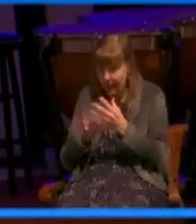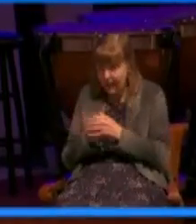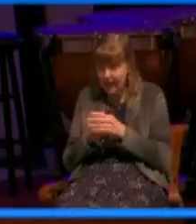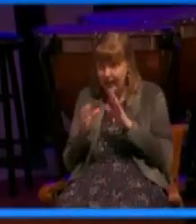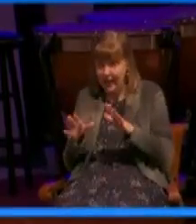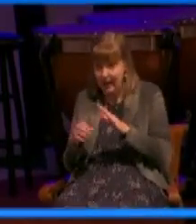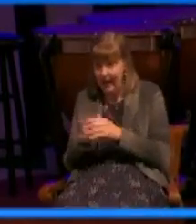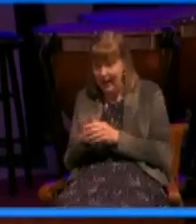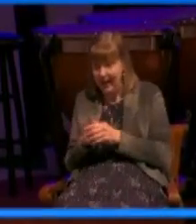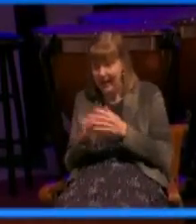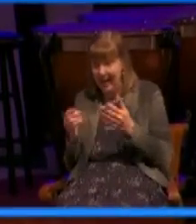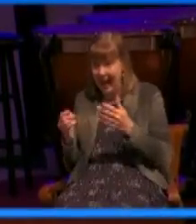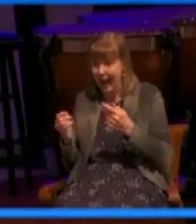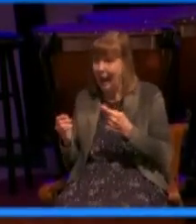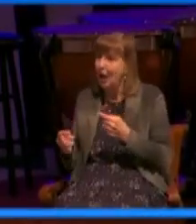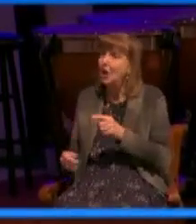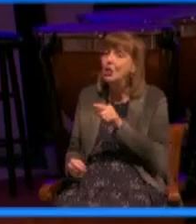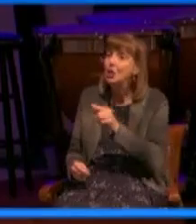moment.